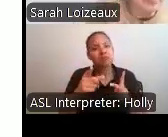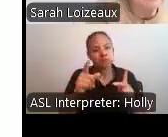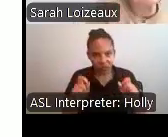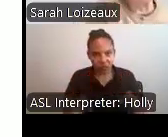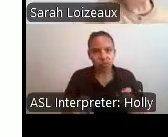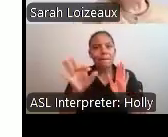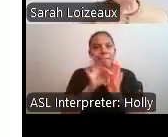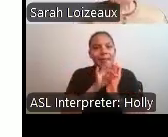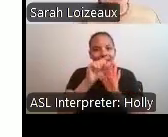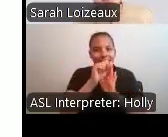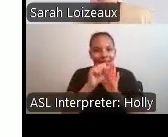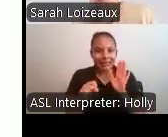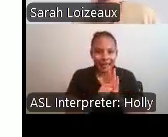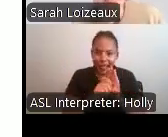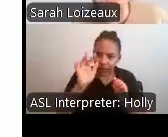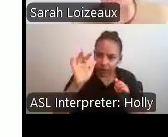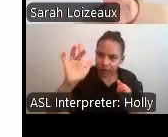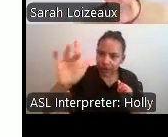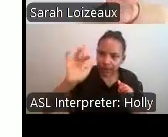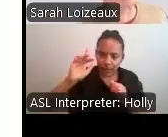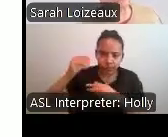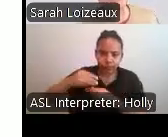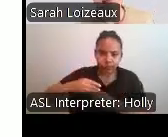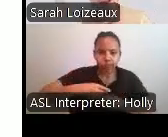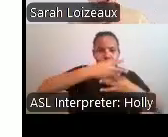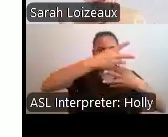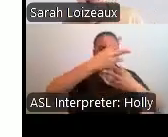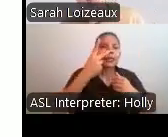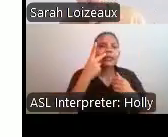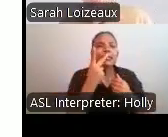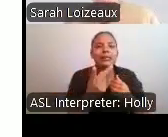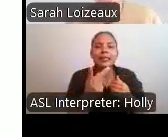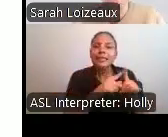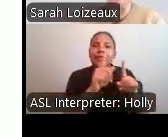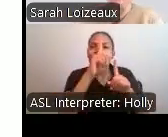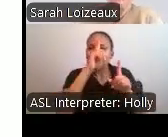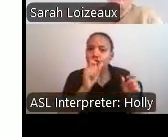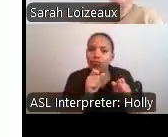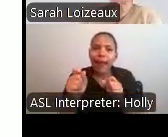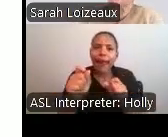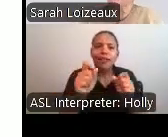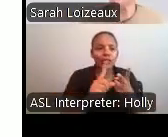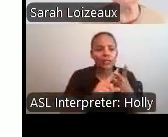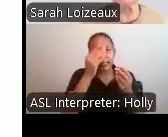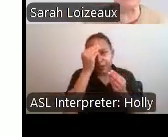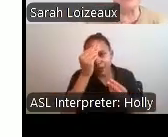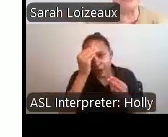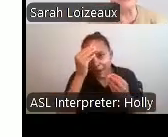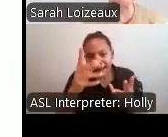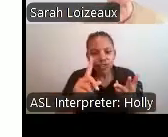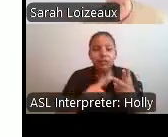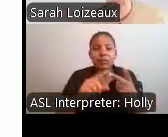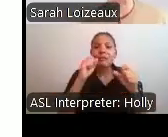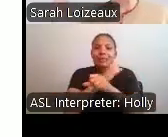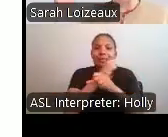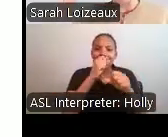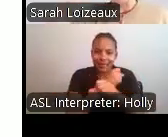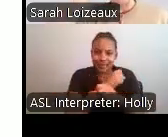unique policies, innovative strategies, data, and all of that information. And it's regularly updated.